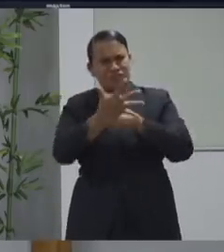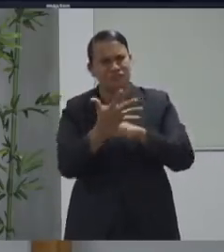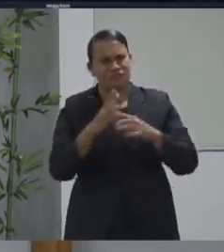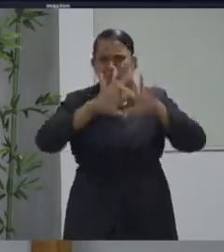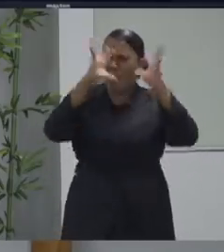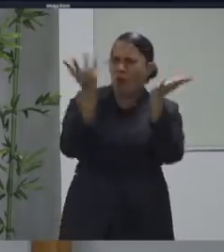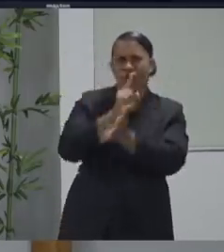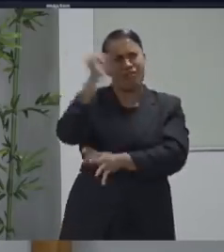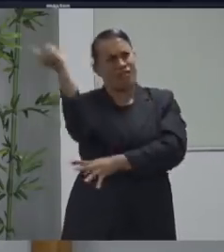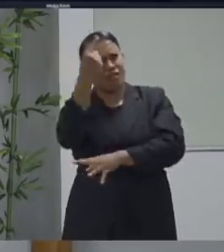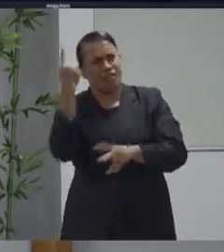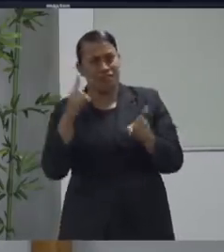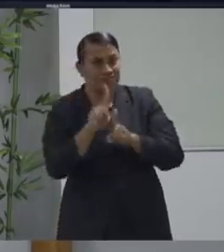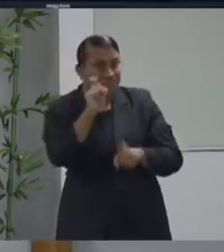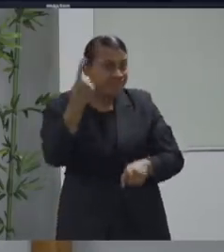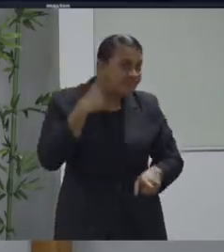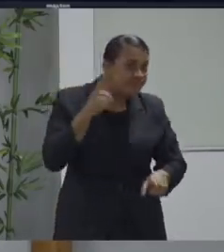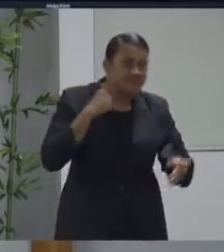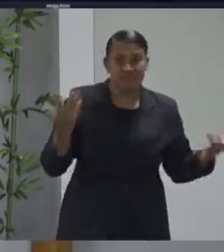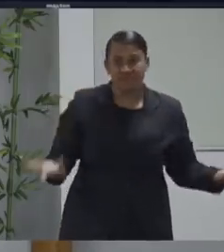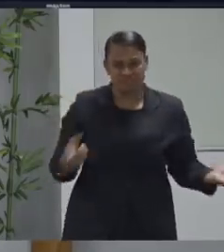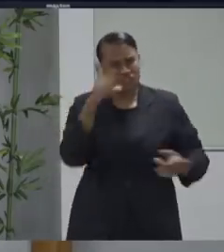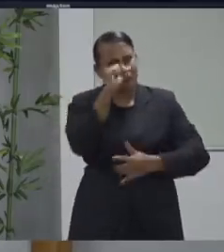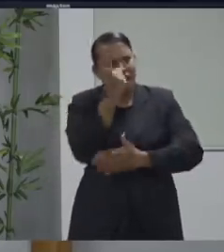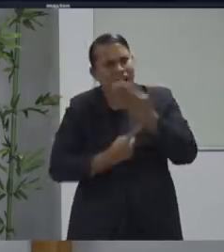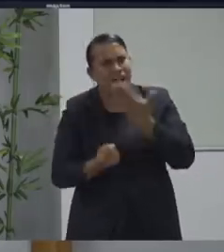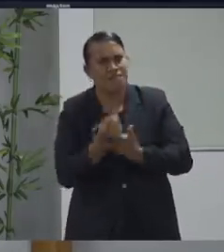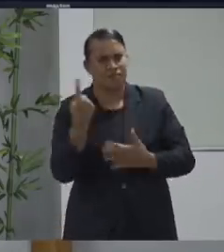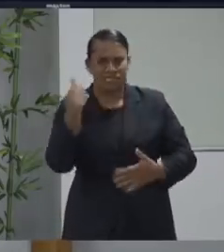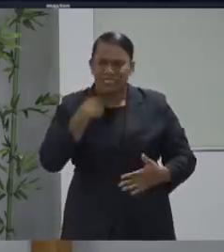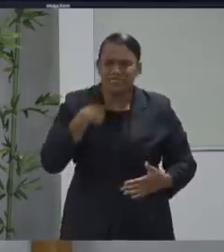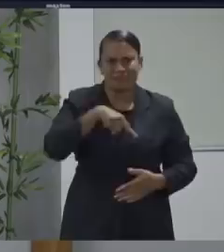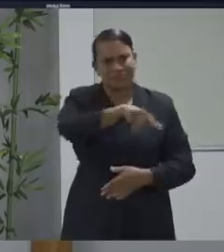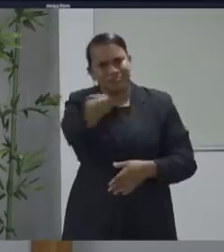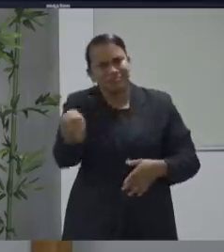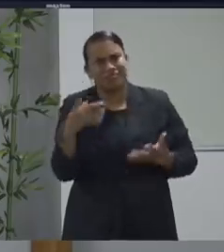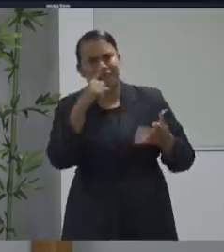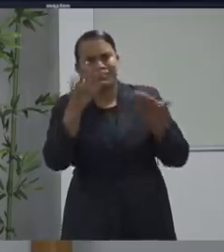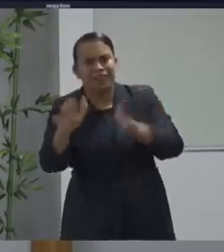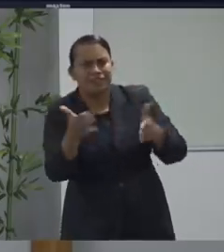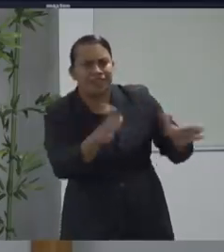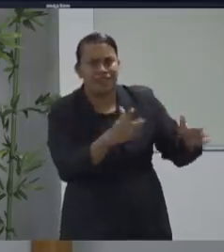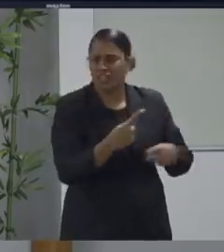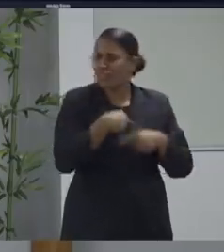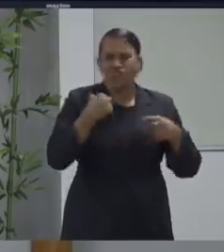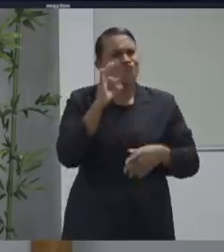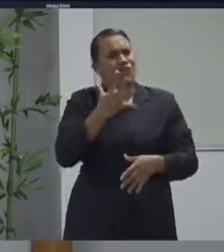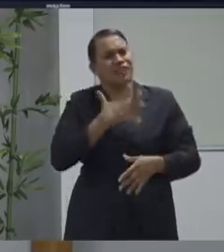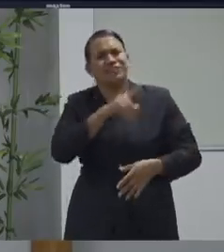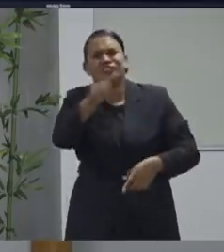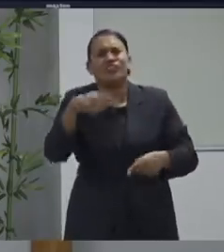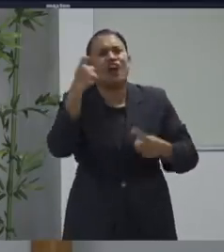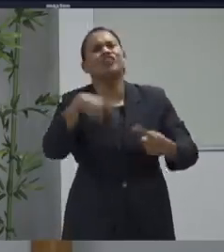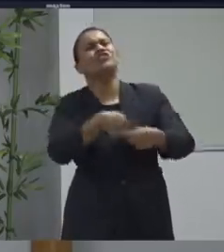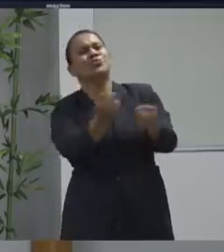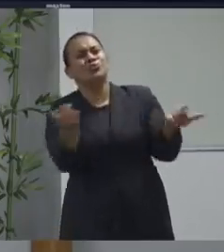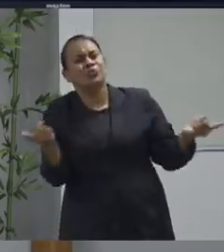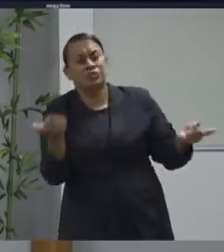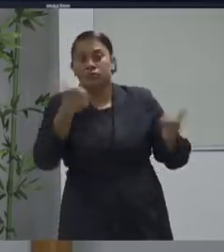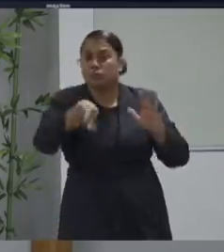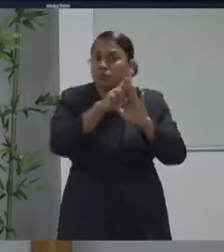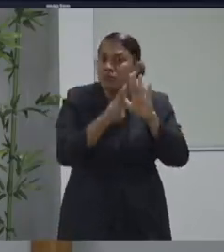disobedience in our ranks will cost us lives. We don't care who you are. Rules are